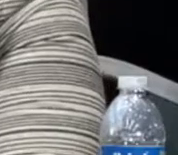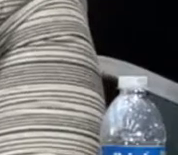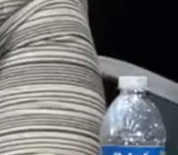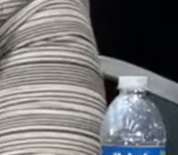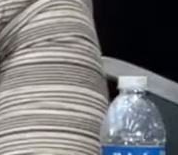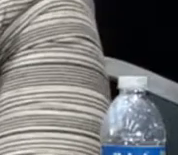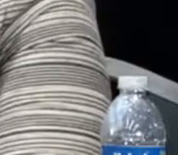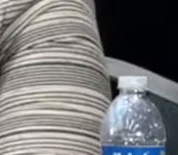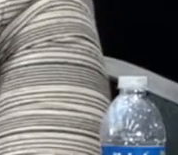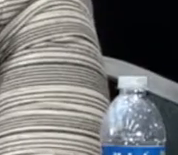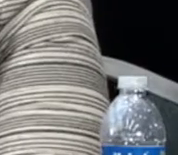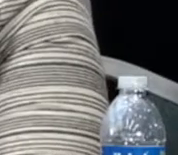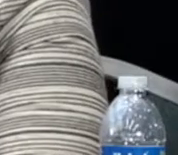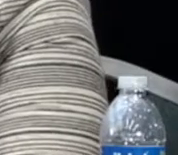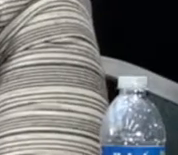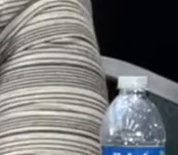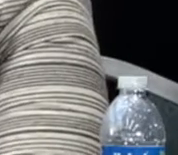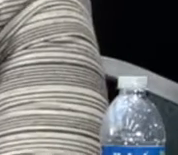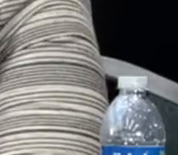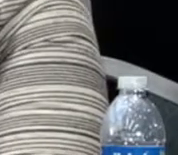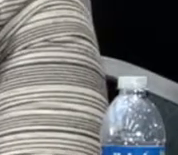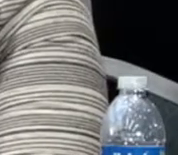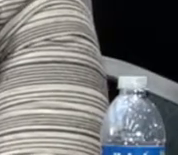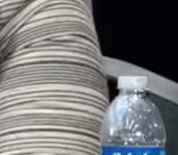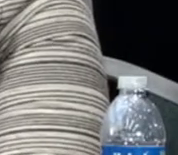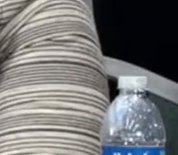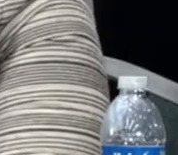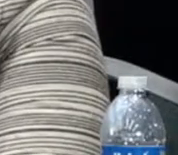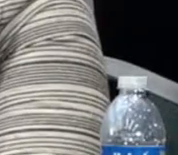restrictions, if it's available or not.